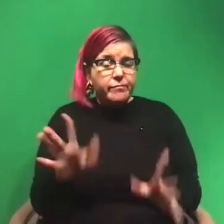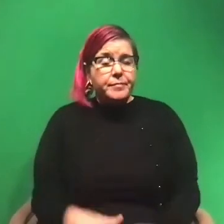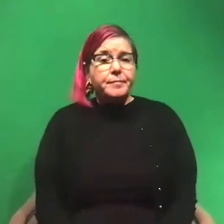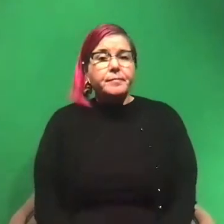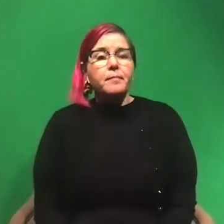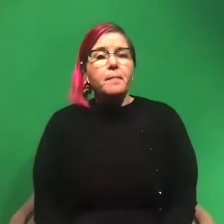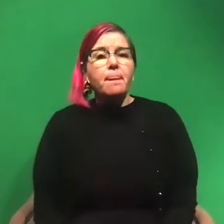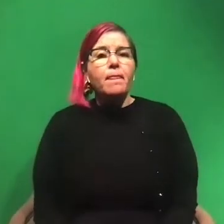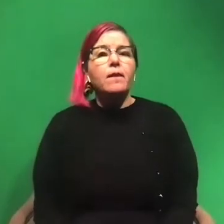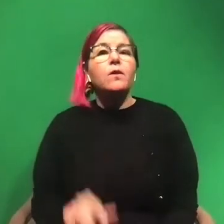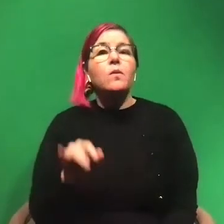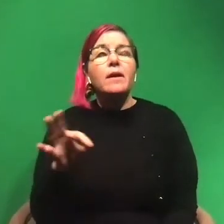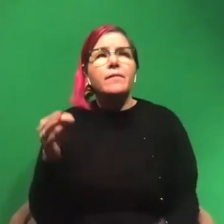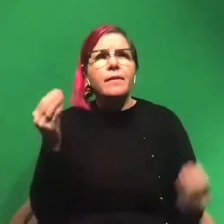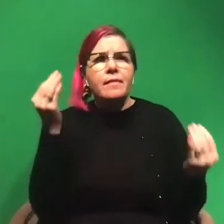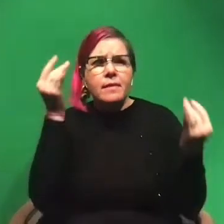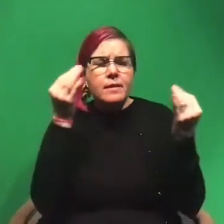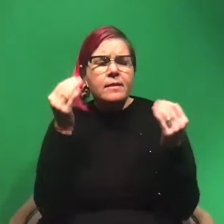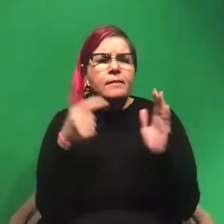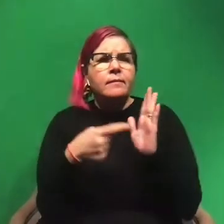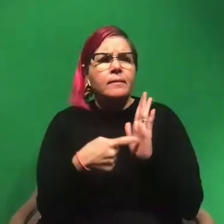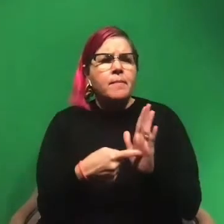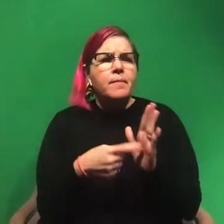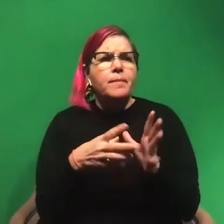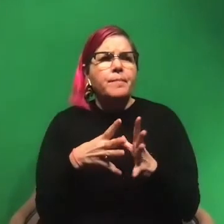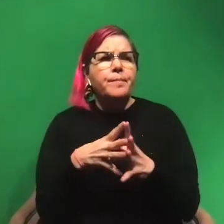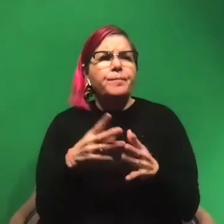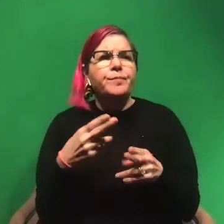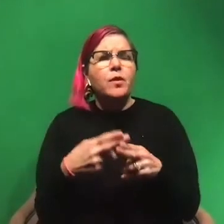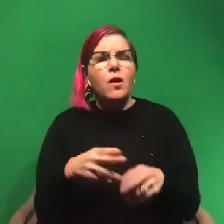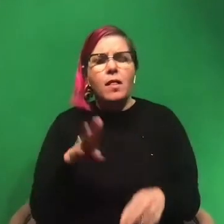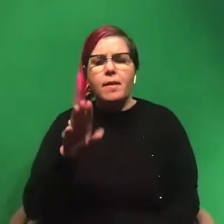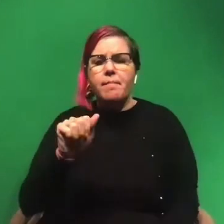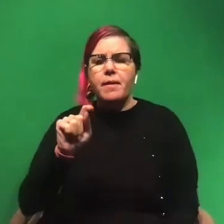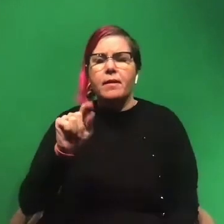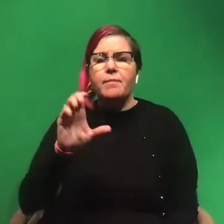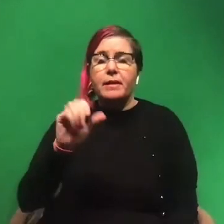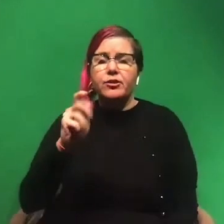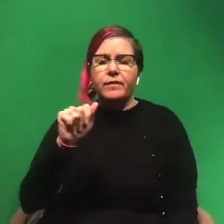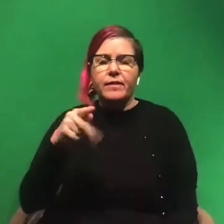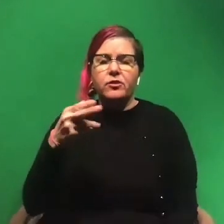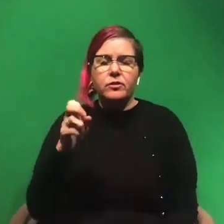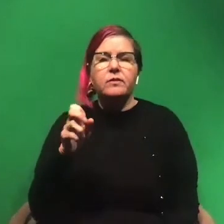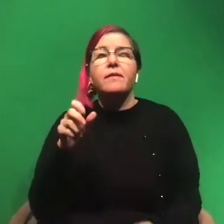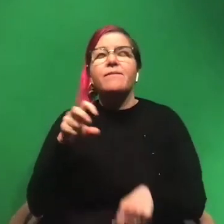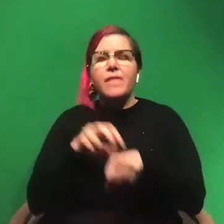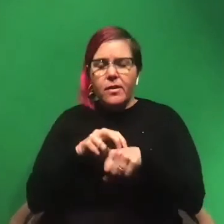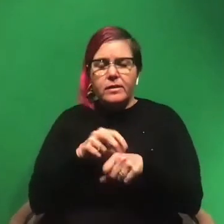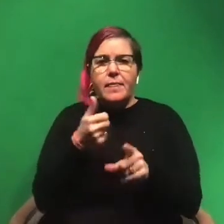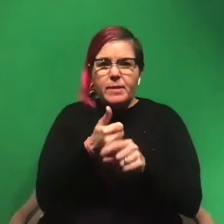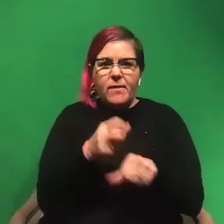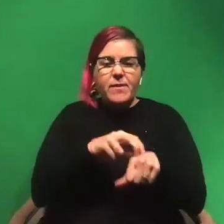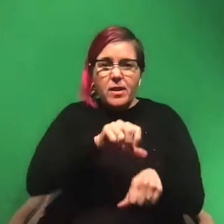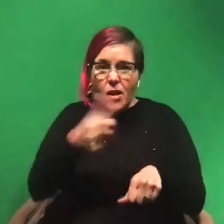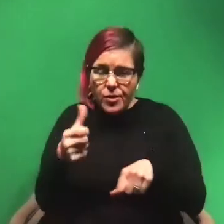And so if you think, for example, as what we call bacteriophages, which are the viruses that infect bacteria, and